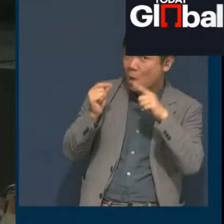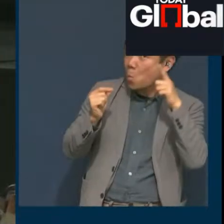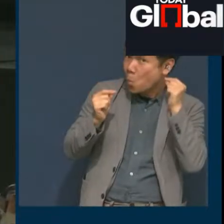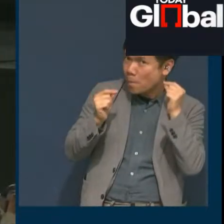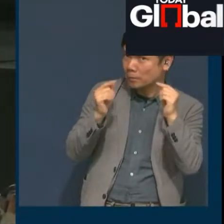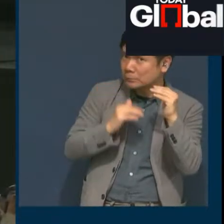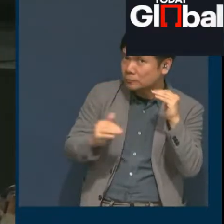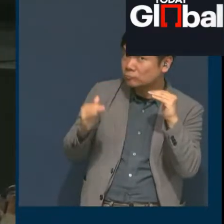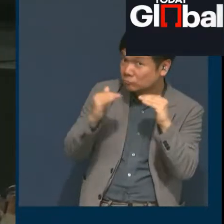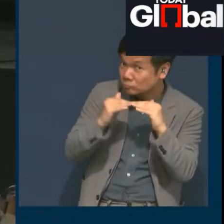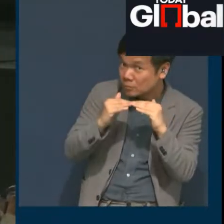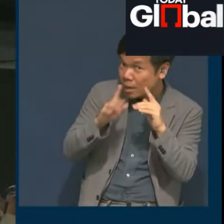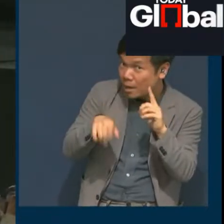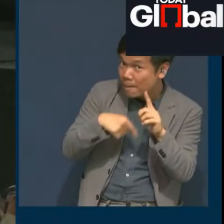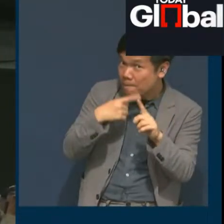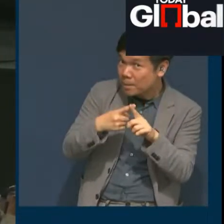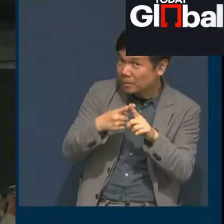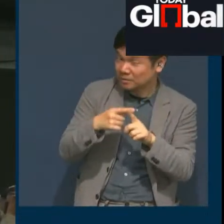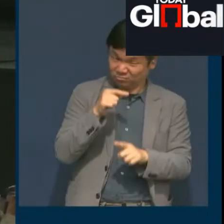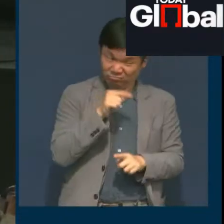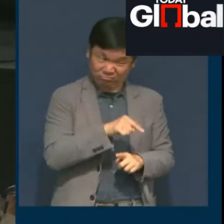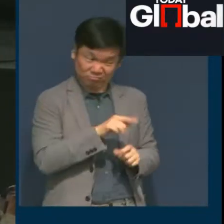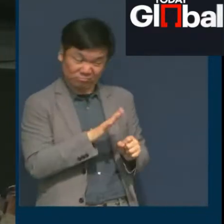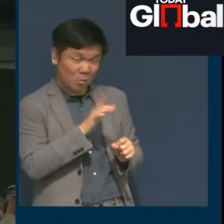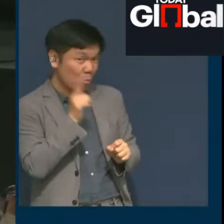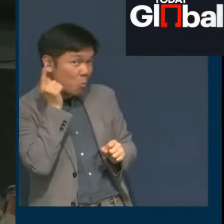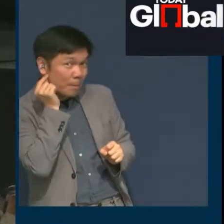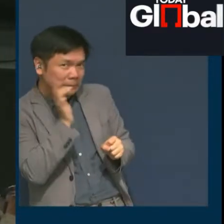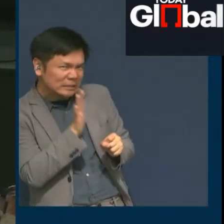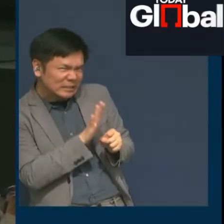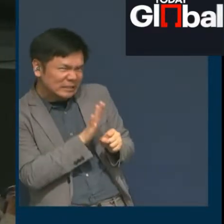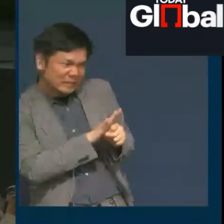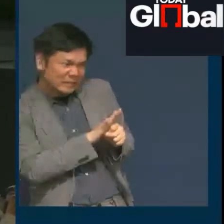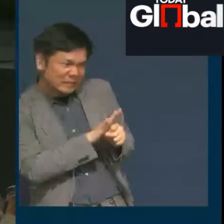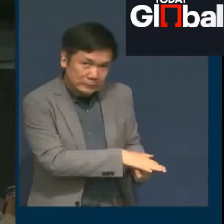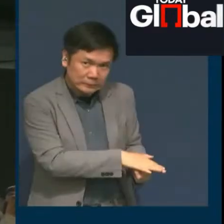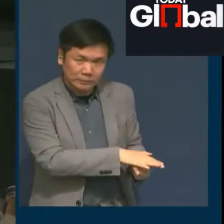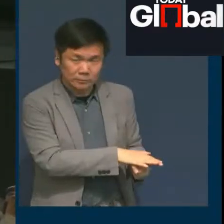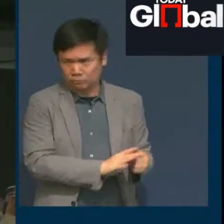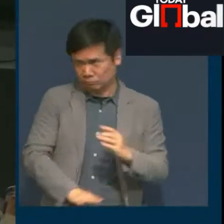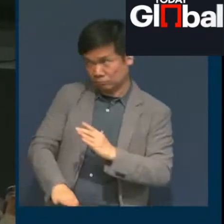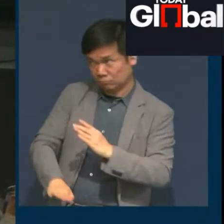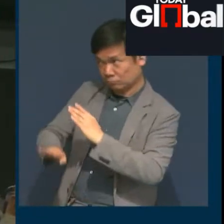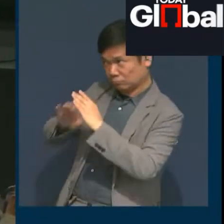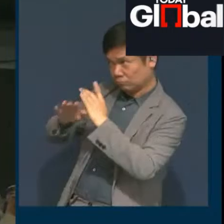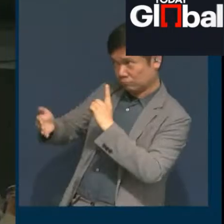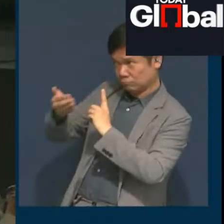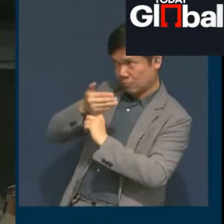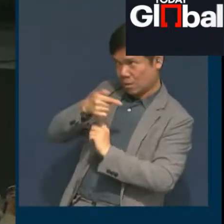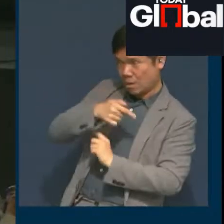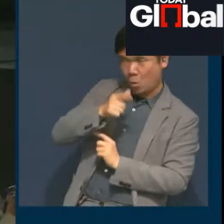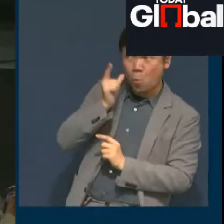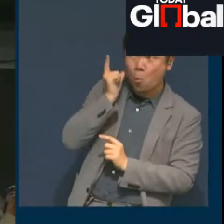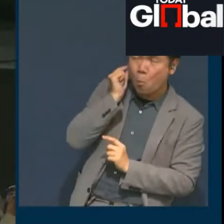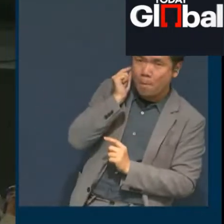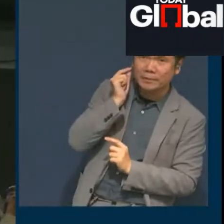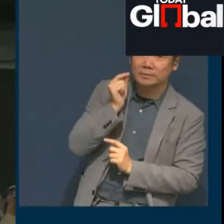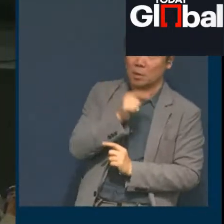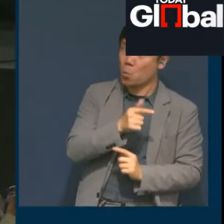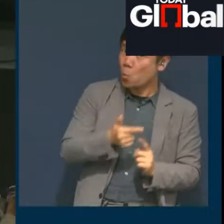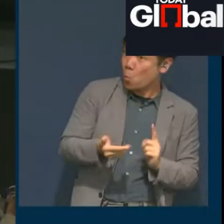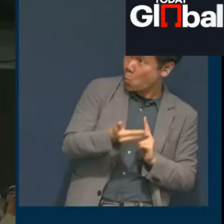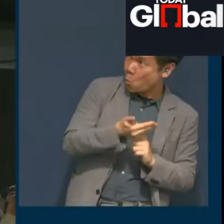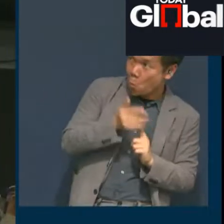involves combating discrimination against women and ensure that women can access positions